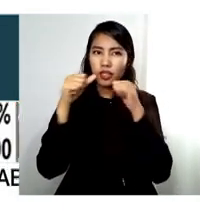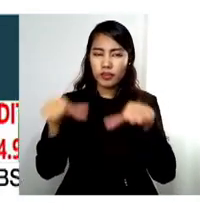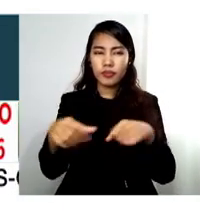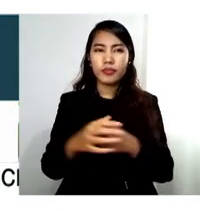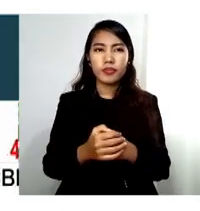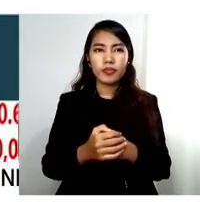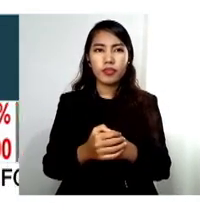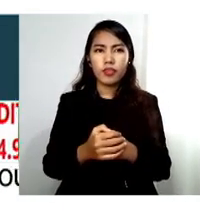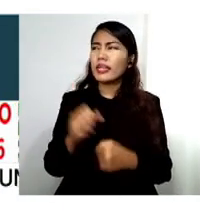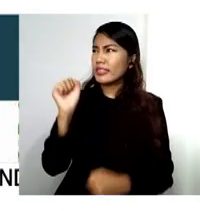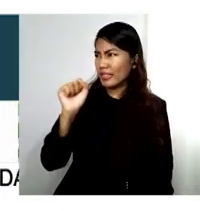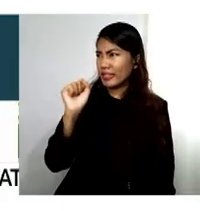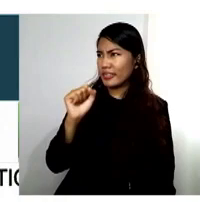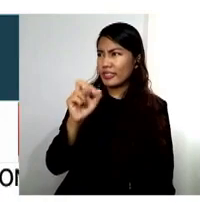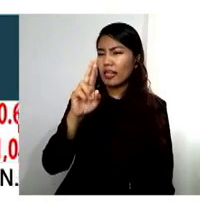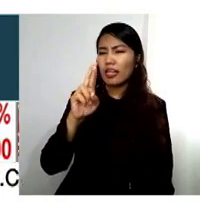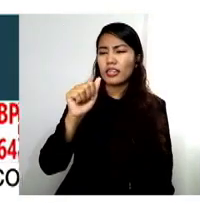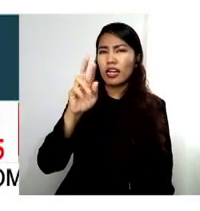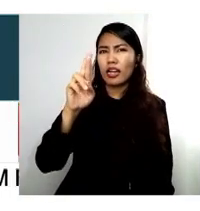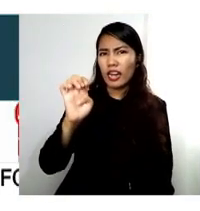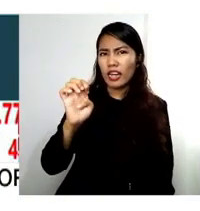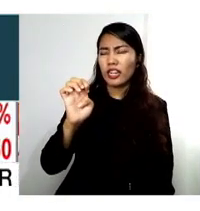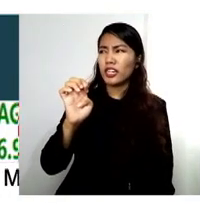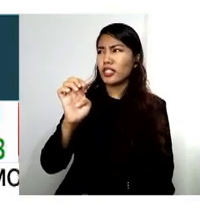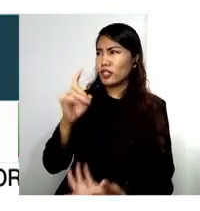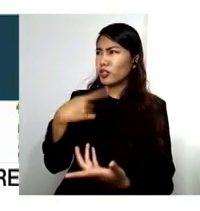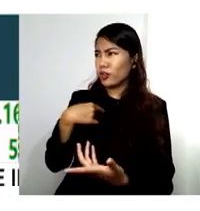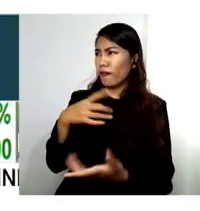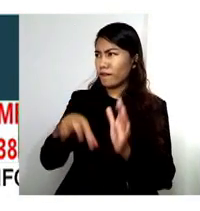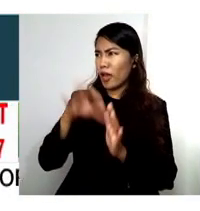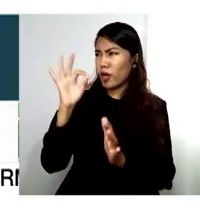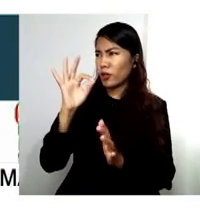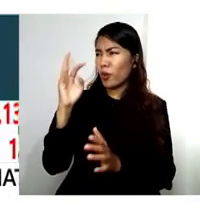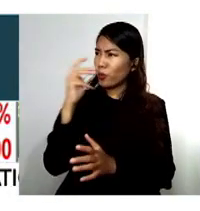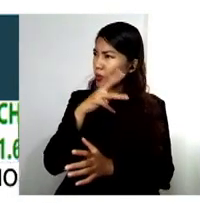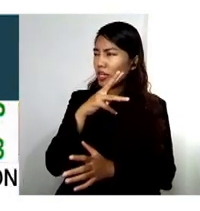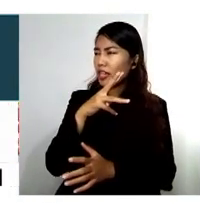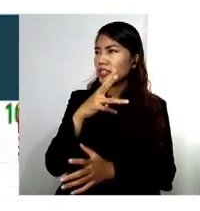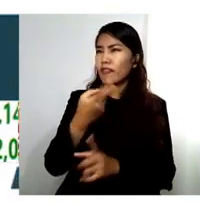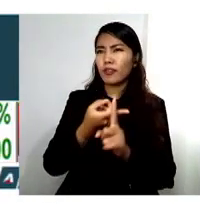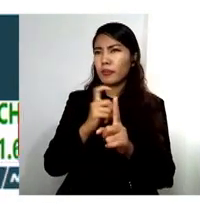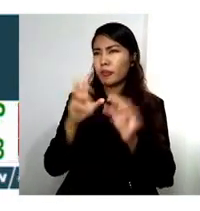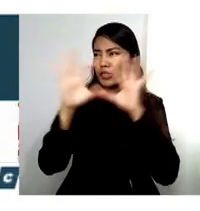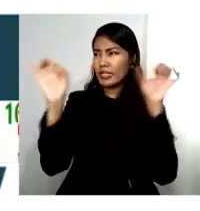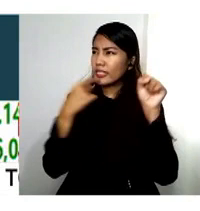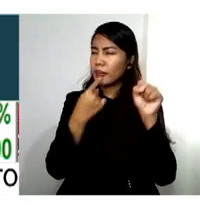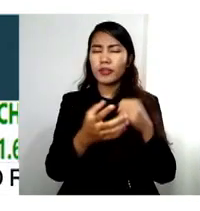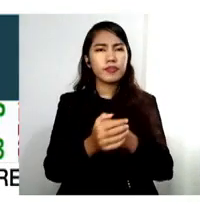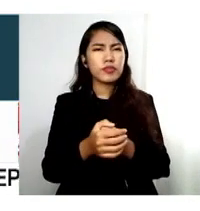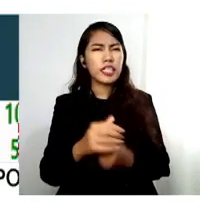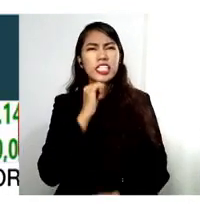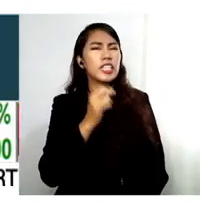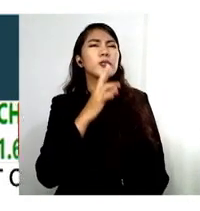that he asked that of you. Did you find that quite unusual coming from the president? Not really, no,